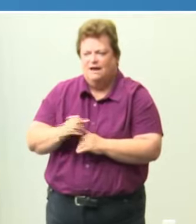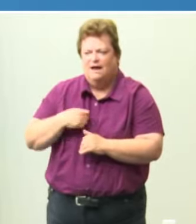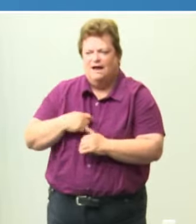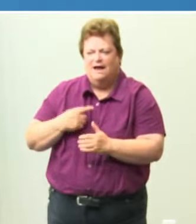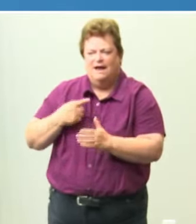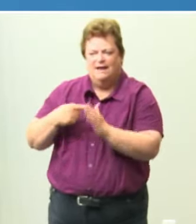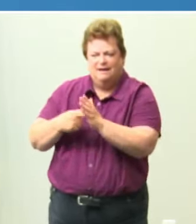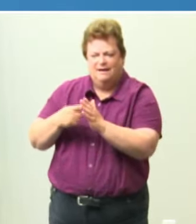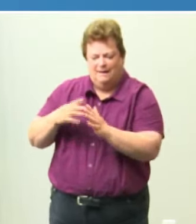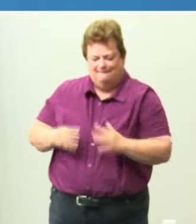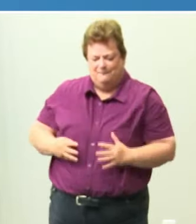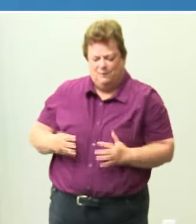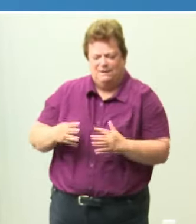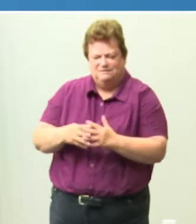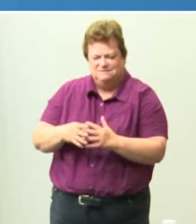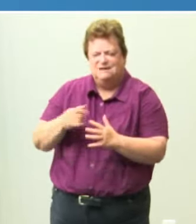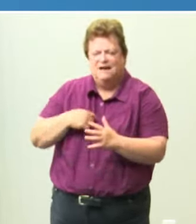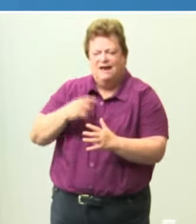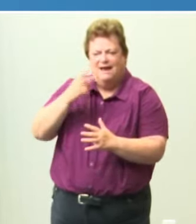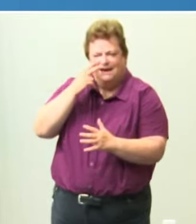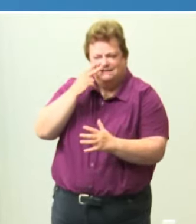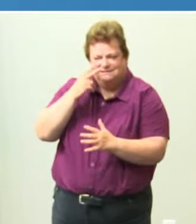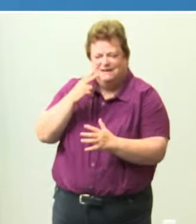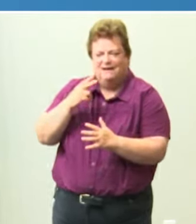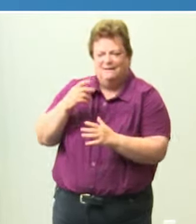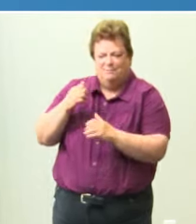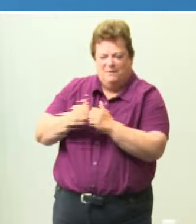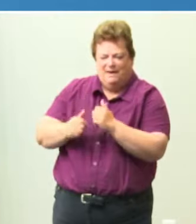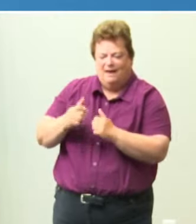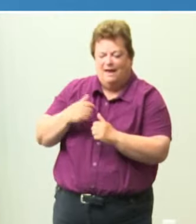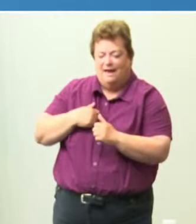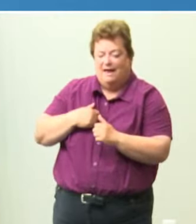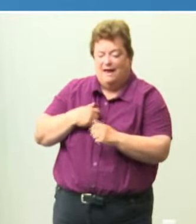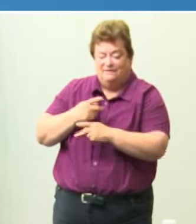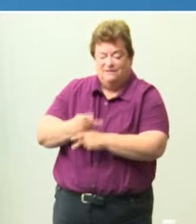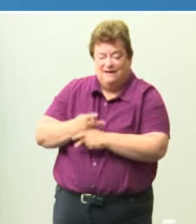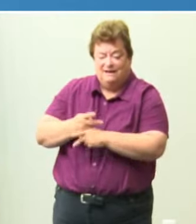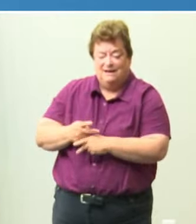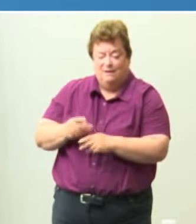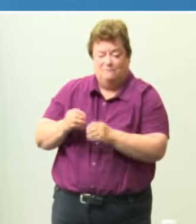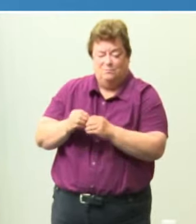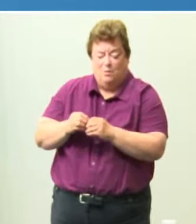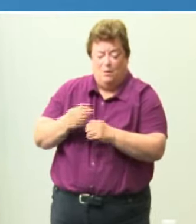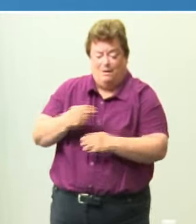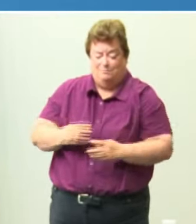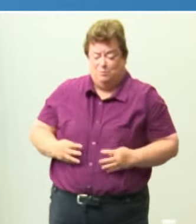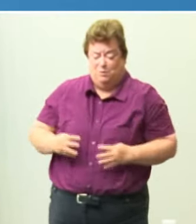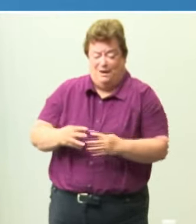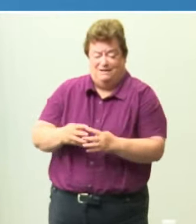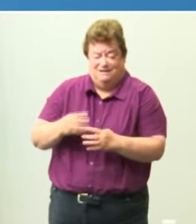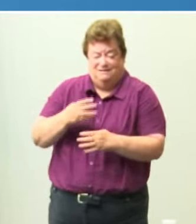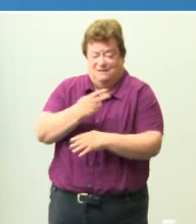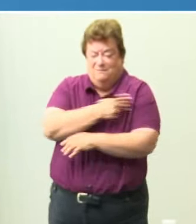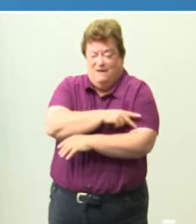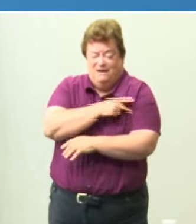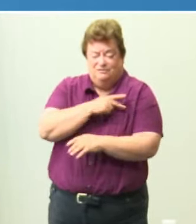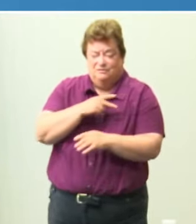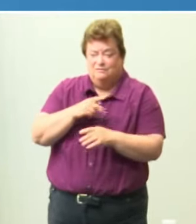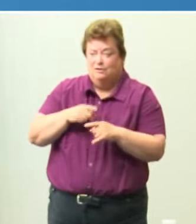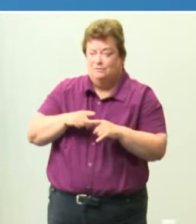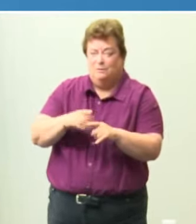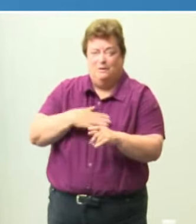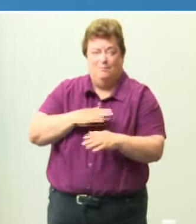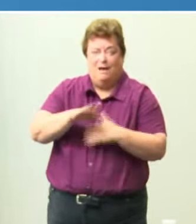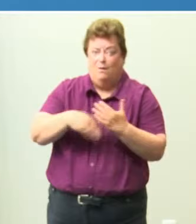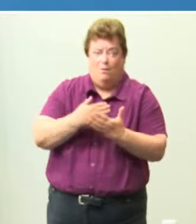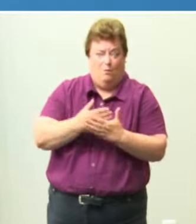pregnancy. I just came out of covering the ICU over this past 8 days. I took care of more pregnant patients than I have at one time, I think almost in my whole critical